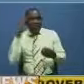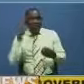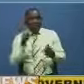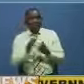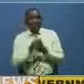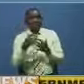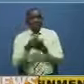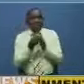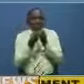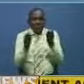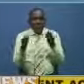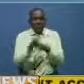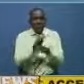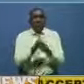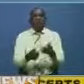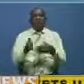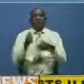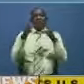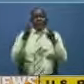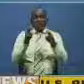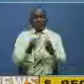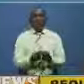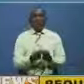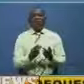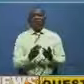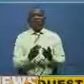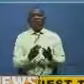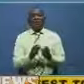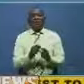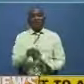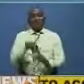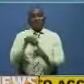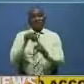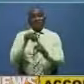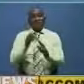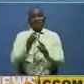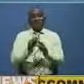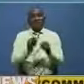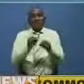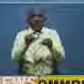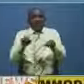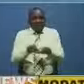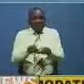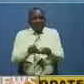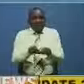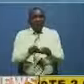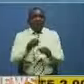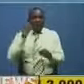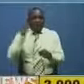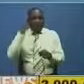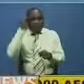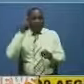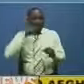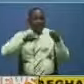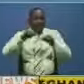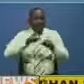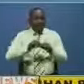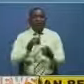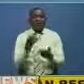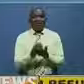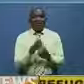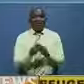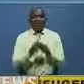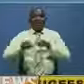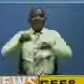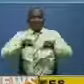broadcasting industry to promote issues affecting Africans, particularly in the areas of politics, agriculture, economics, and science